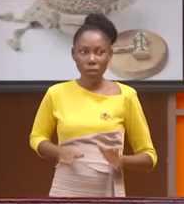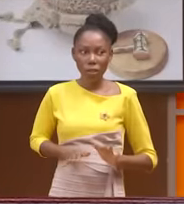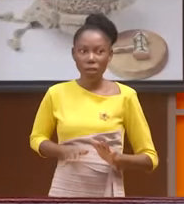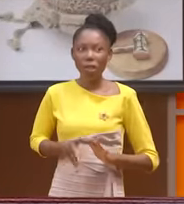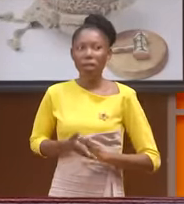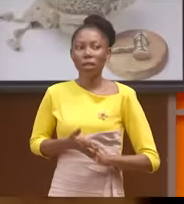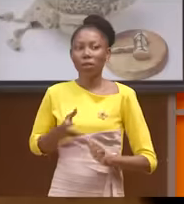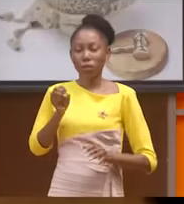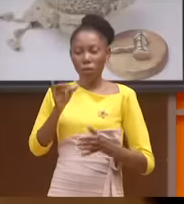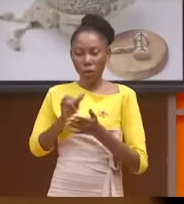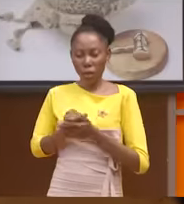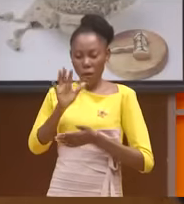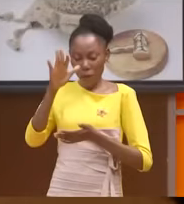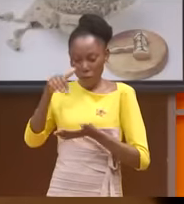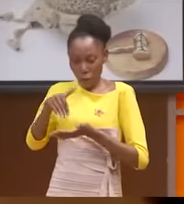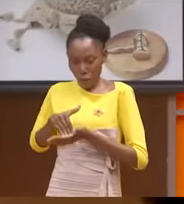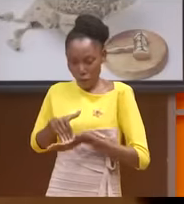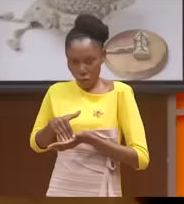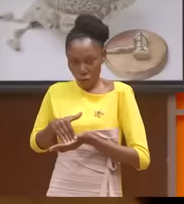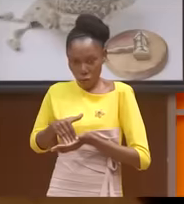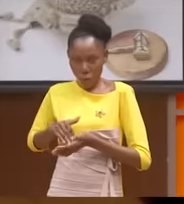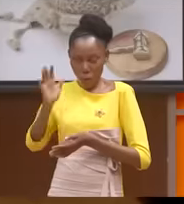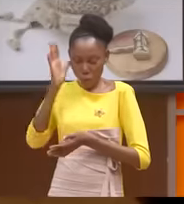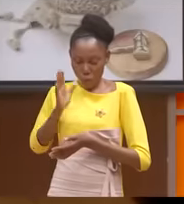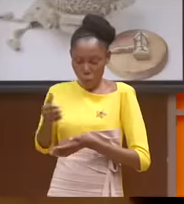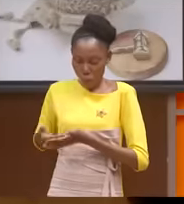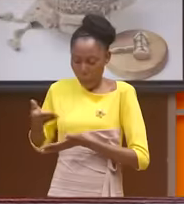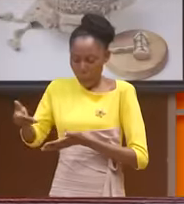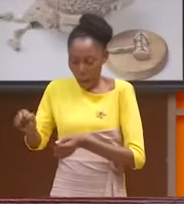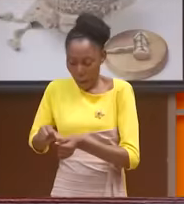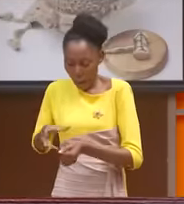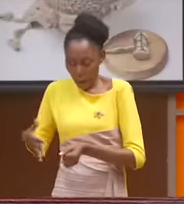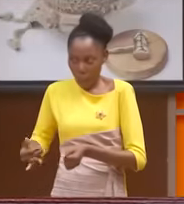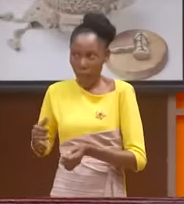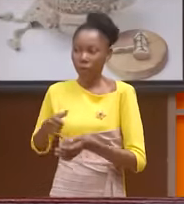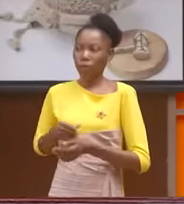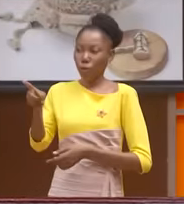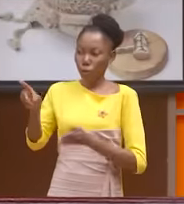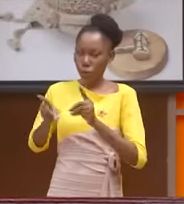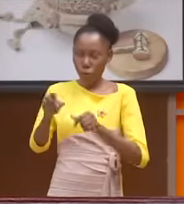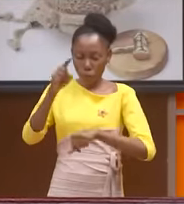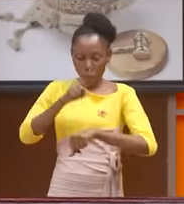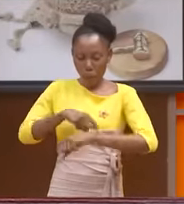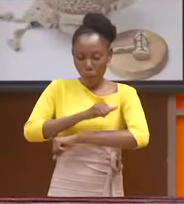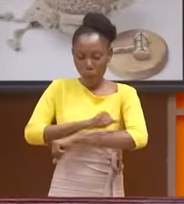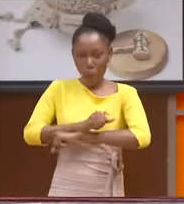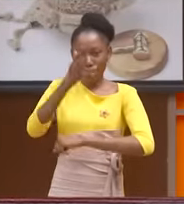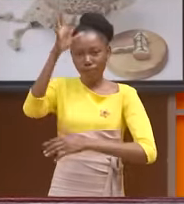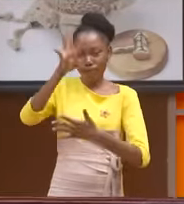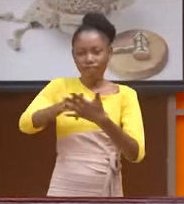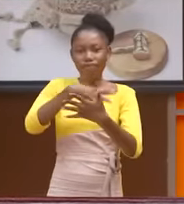she'll be make sure that 5,000 naira is used to purchase exactly whatever you put forward to her.